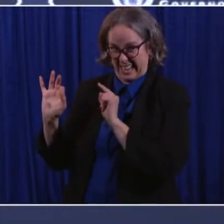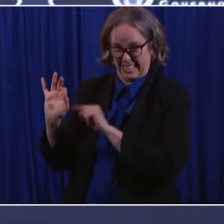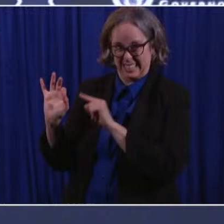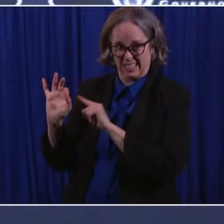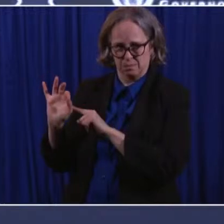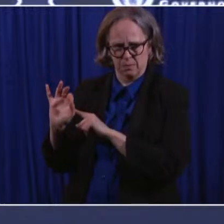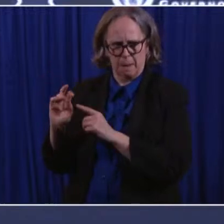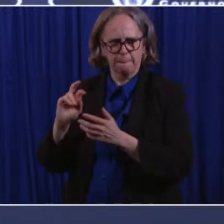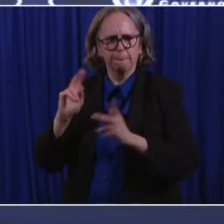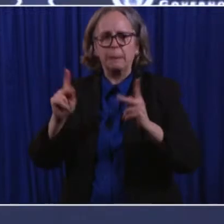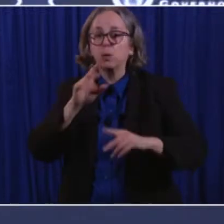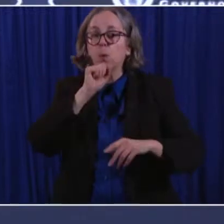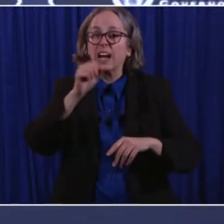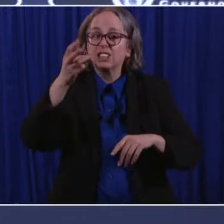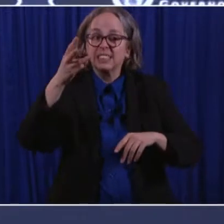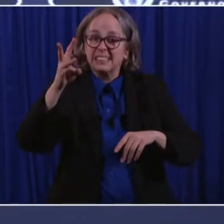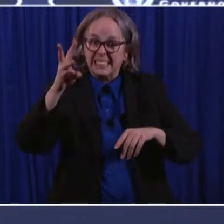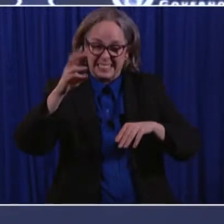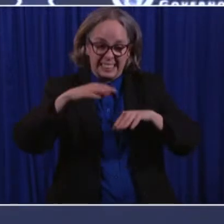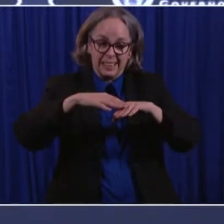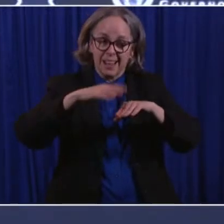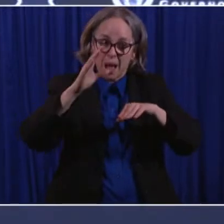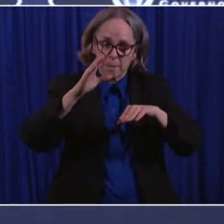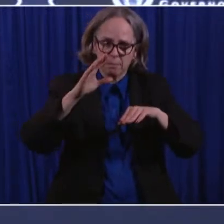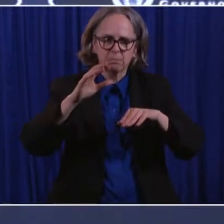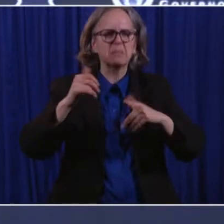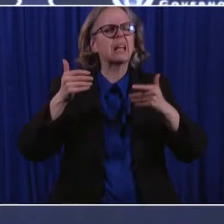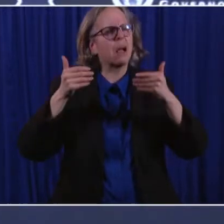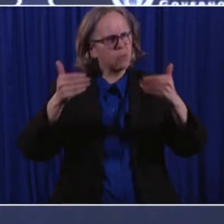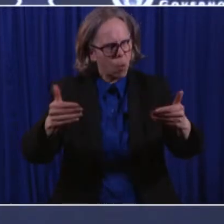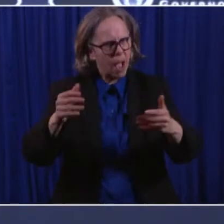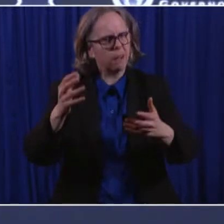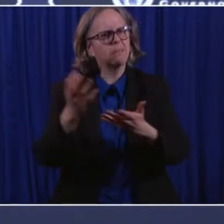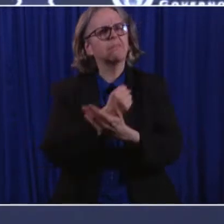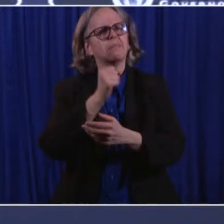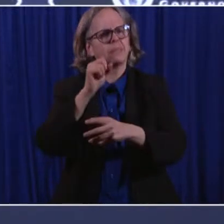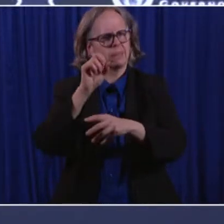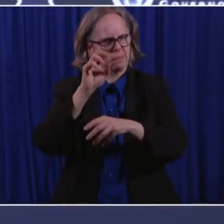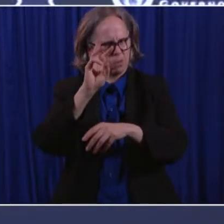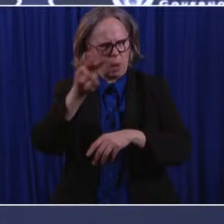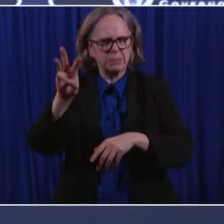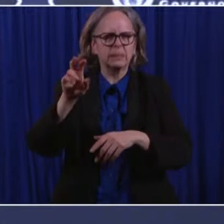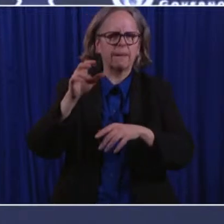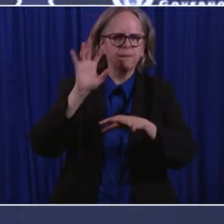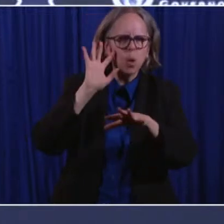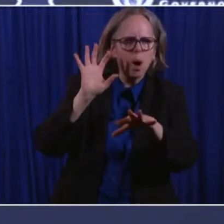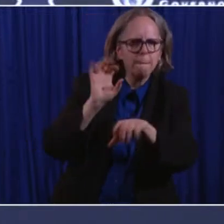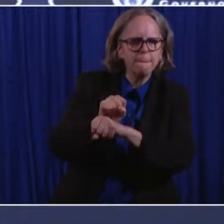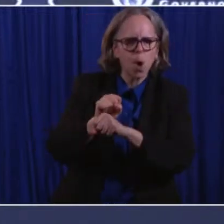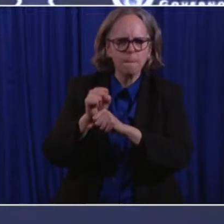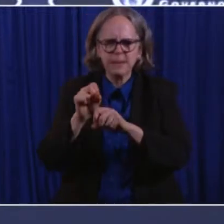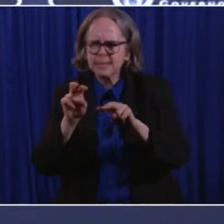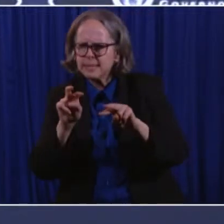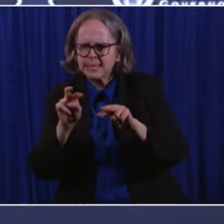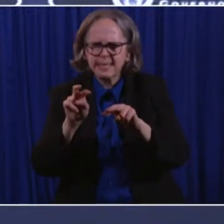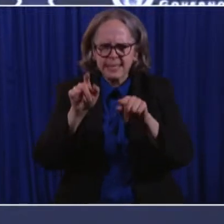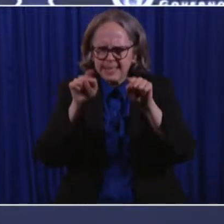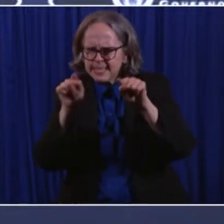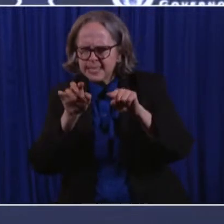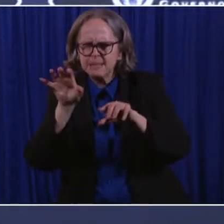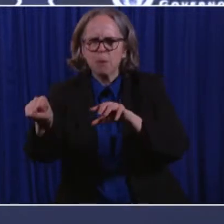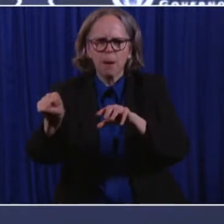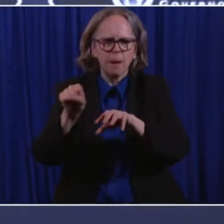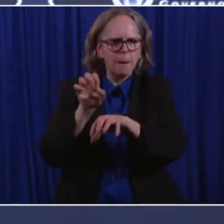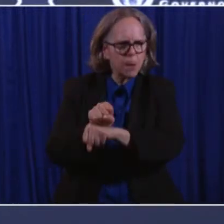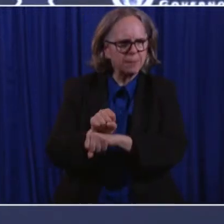that same website. Let me talk for a moment about Cleveland State and that mass vaccination site there. It's going very well. The reports